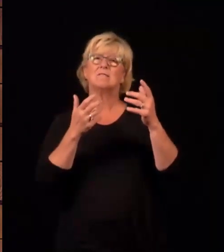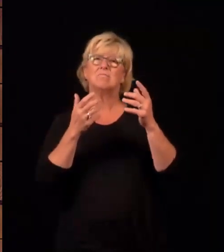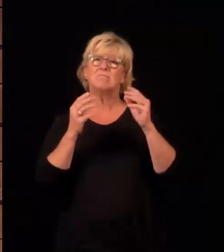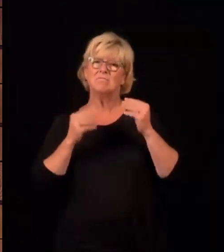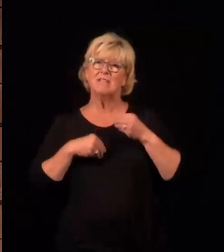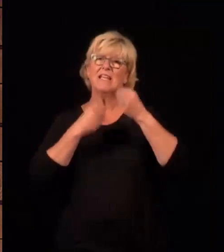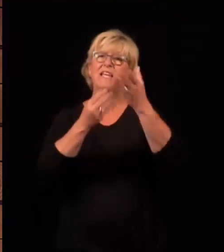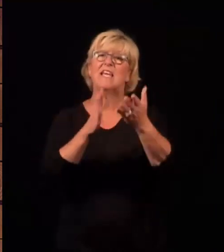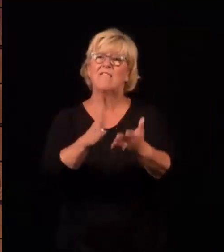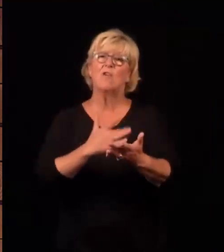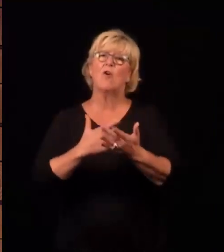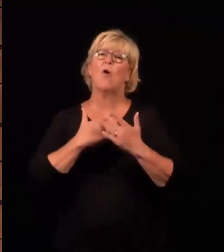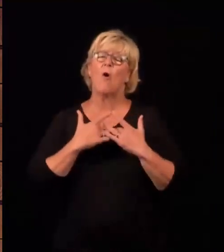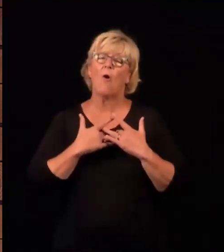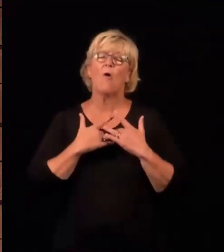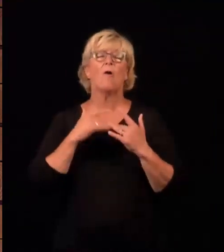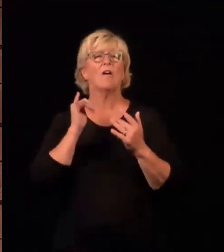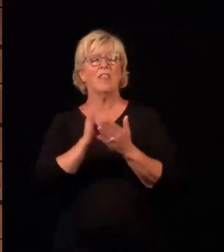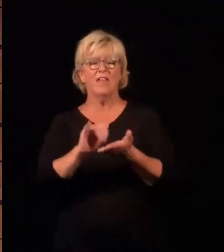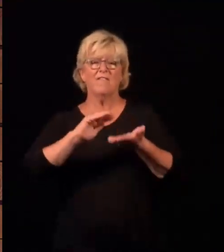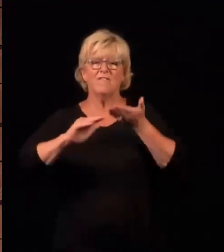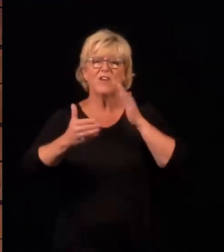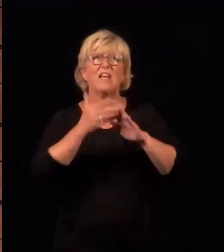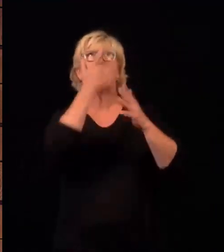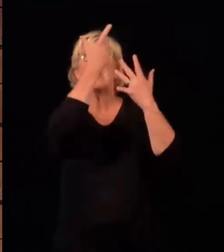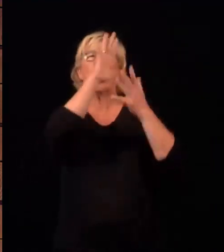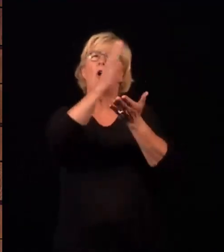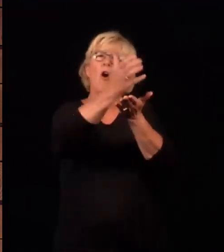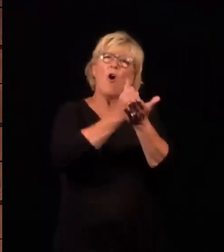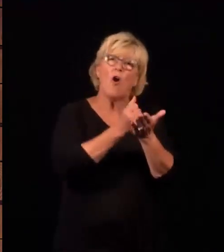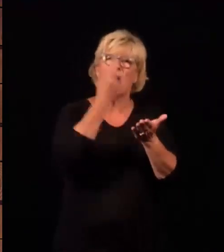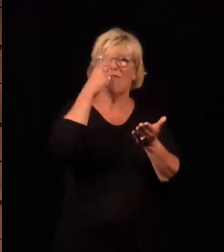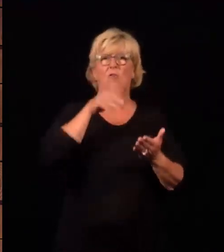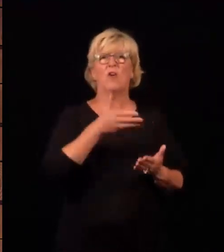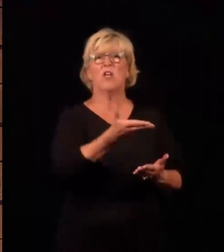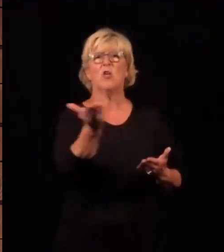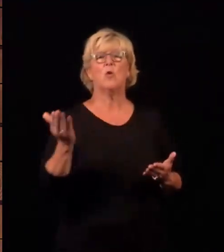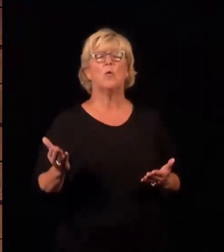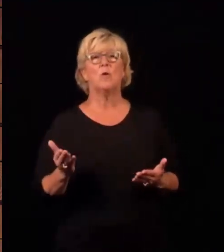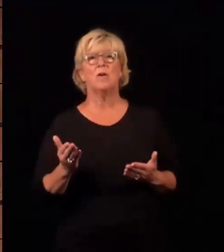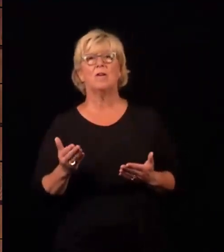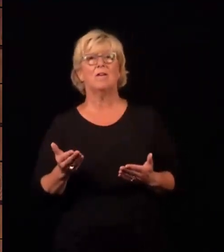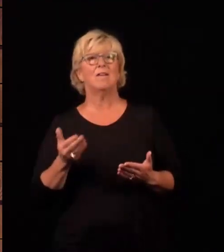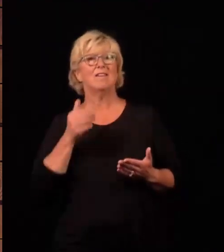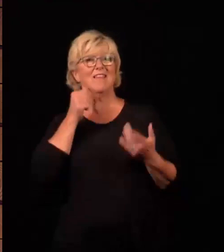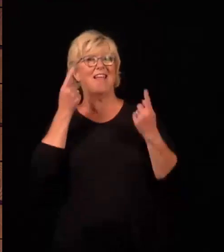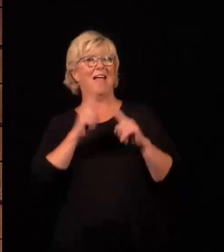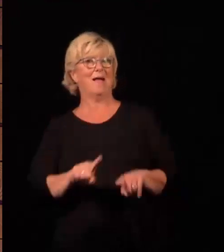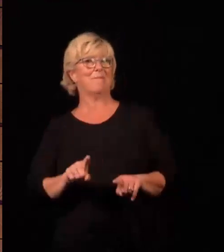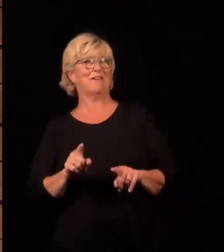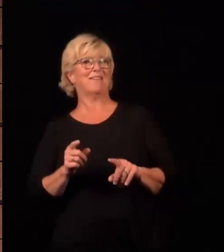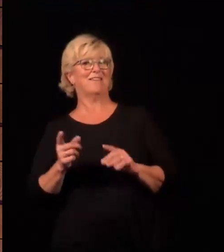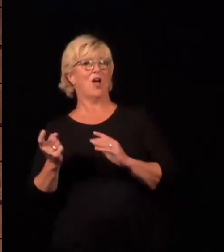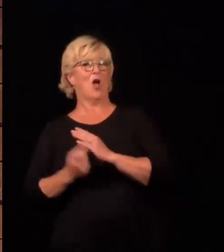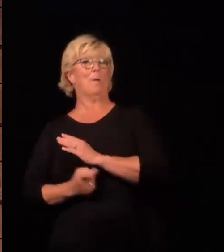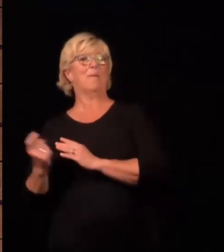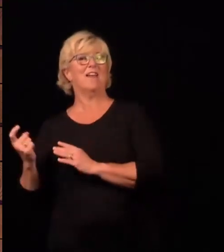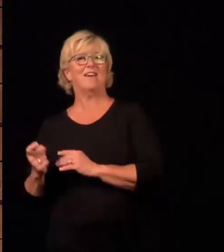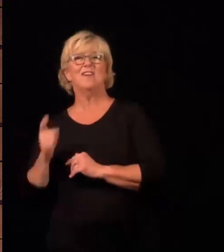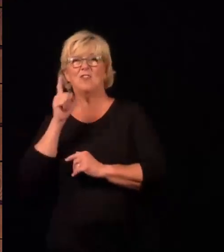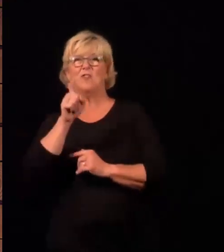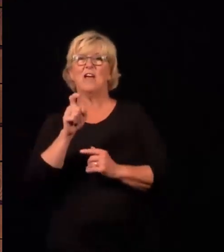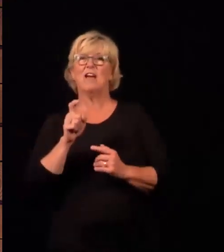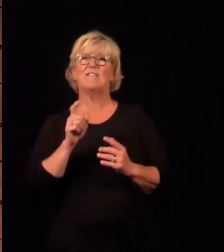your heart the forgiveness that He already earned for you. But it doesn't happen automatically. You need to reach out